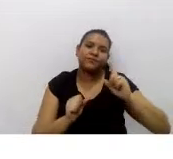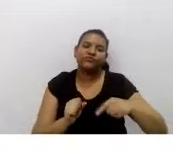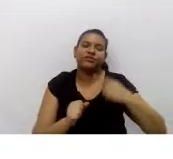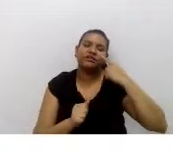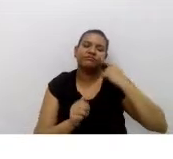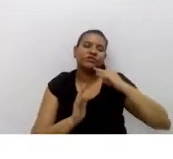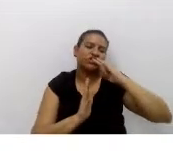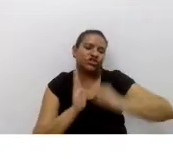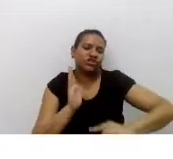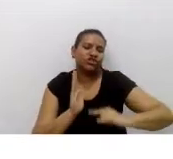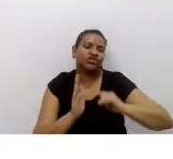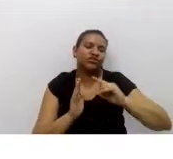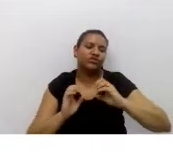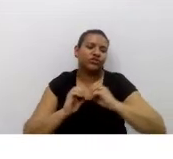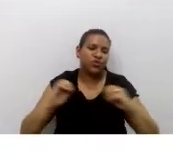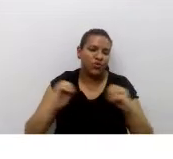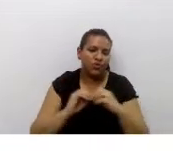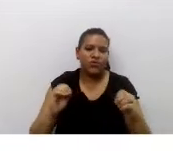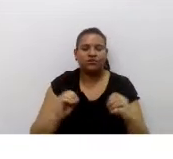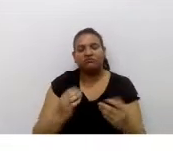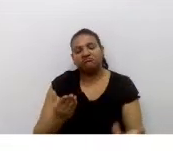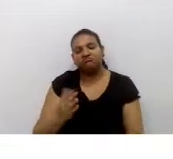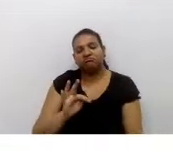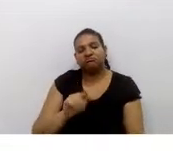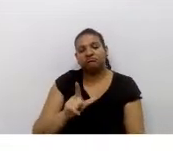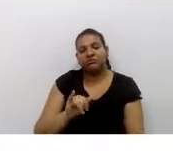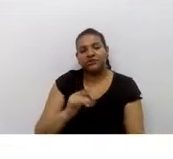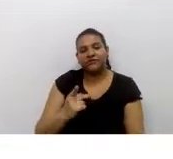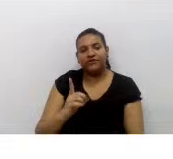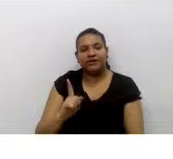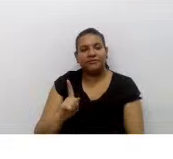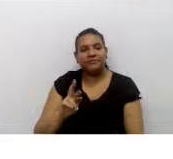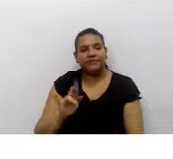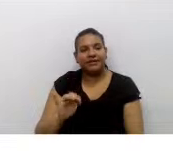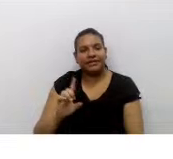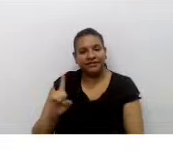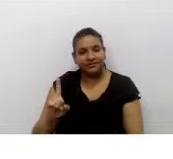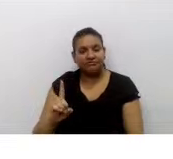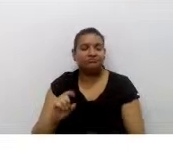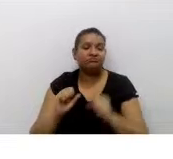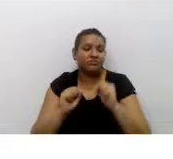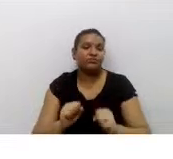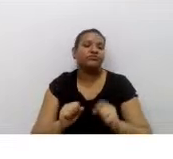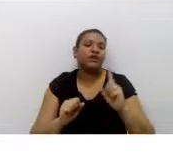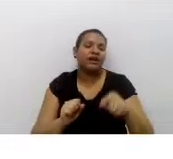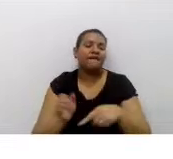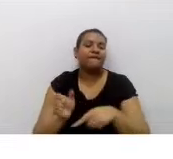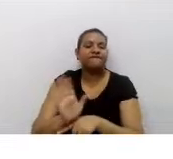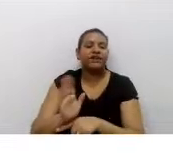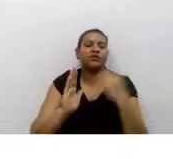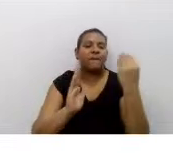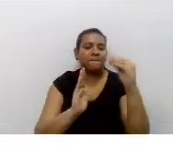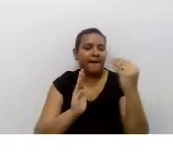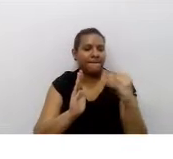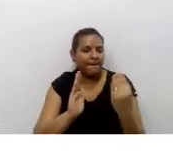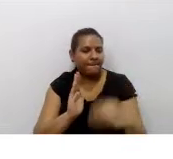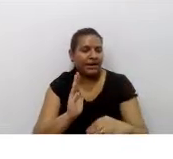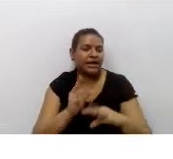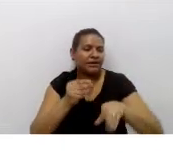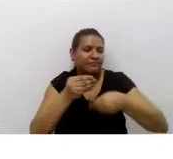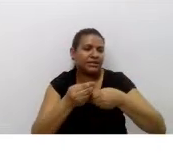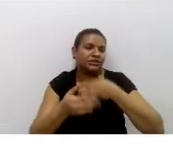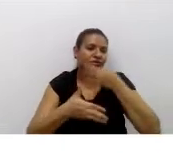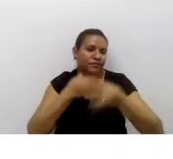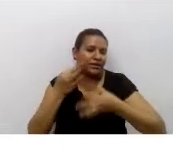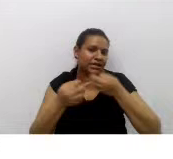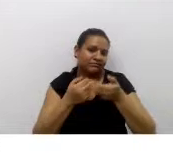way of uploading a video and then having other people to comment on the video. So these are 2 ideas if you have access